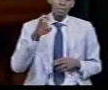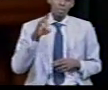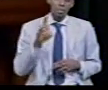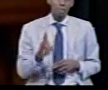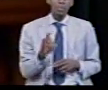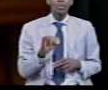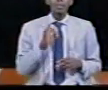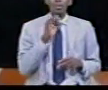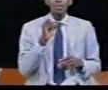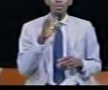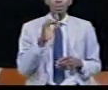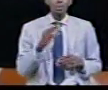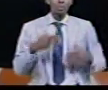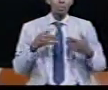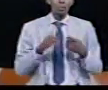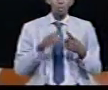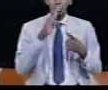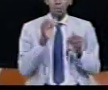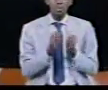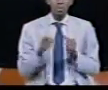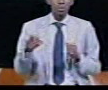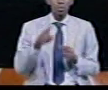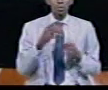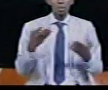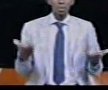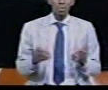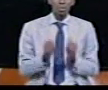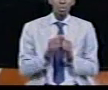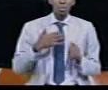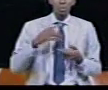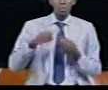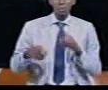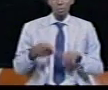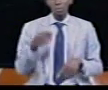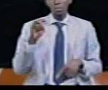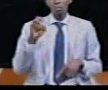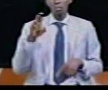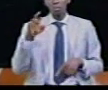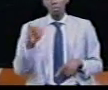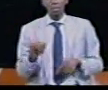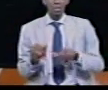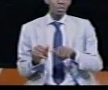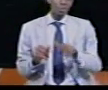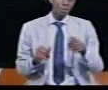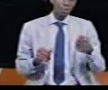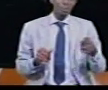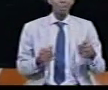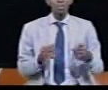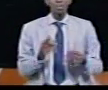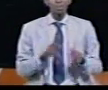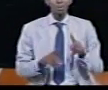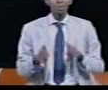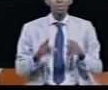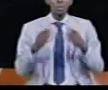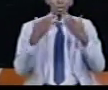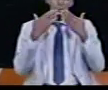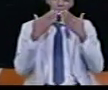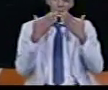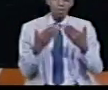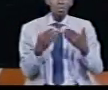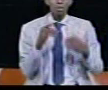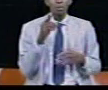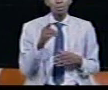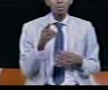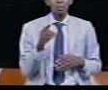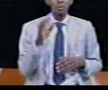I'm here with my friends, Matt and Mary. Bring you greetings. Thank you, Dr.